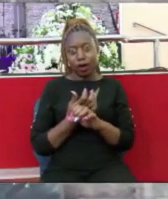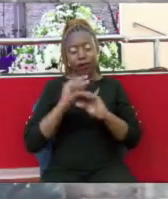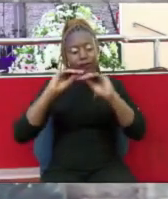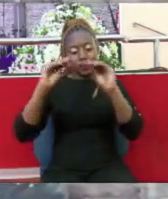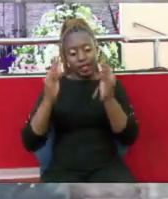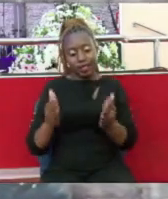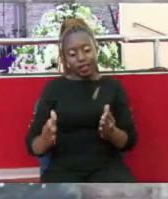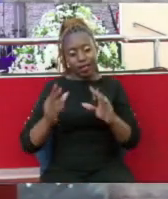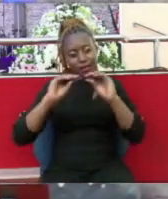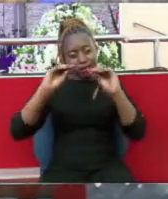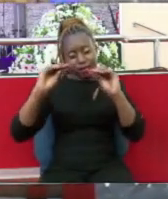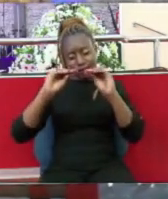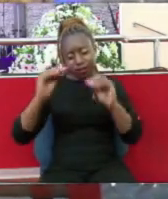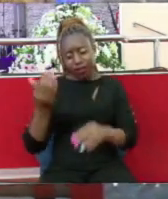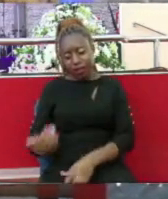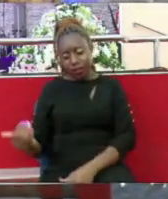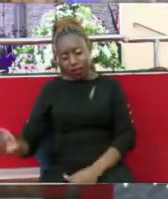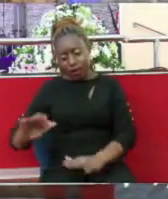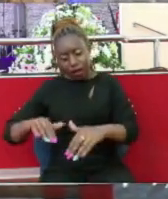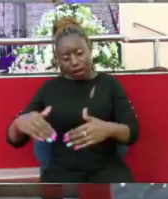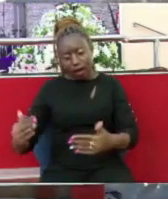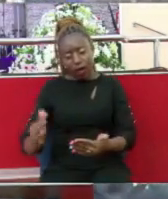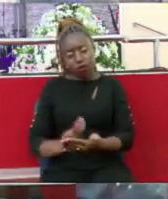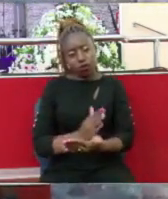teach the children how to share.